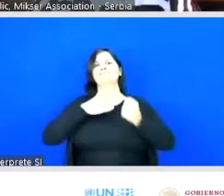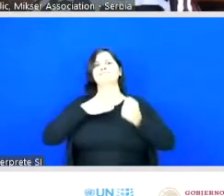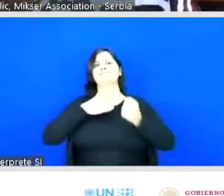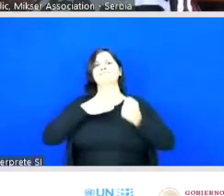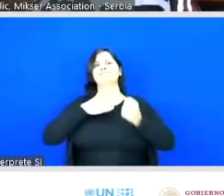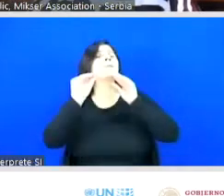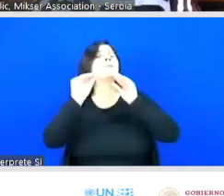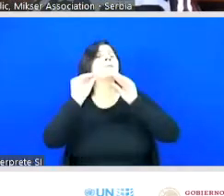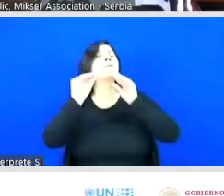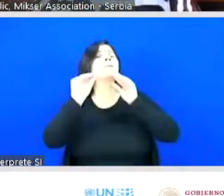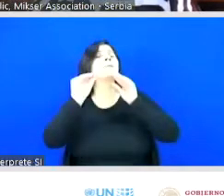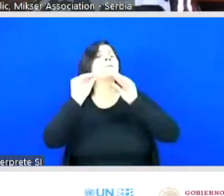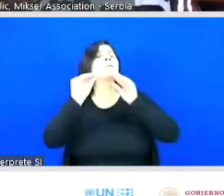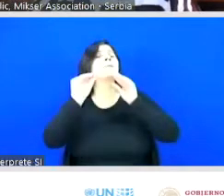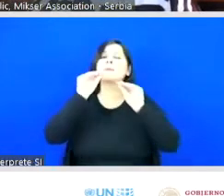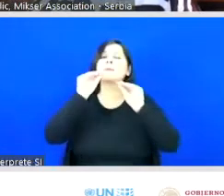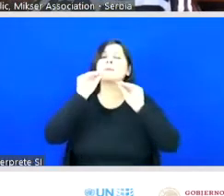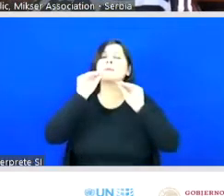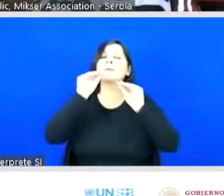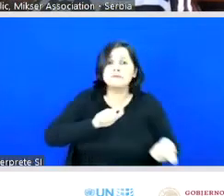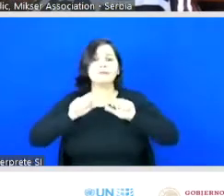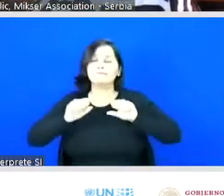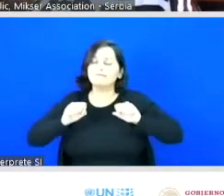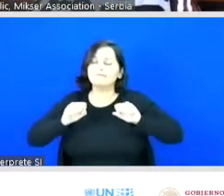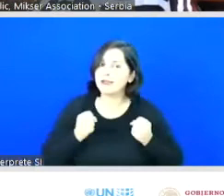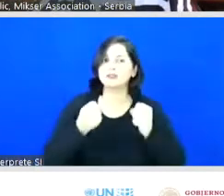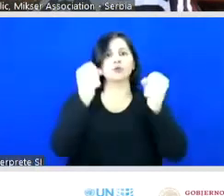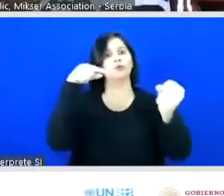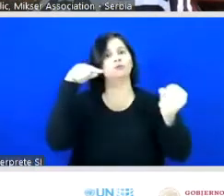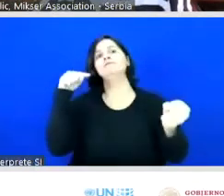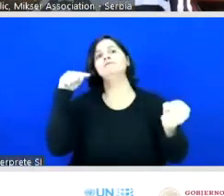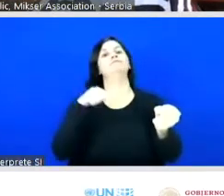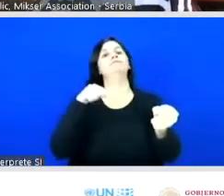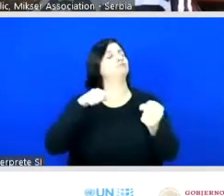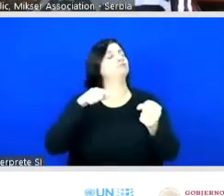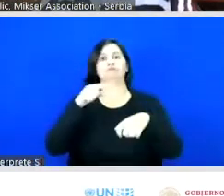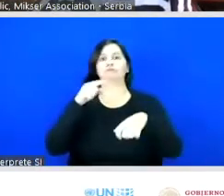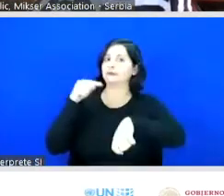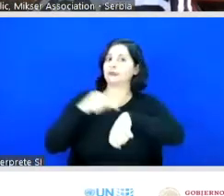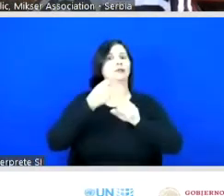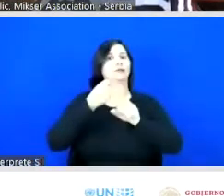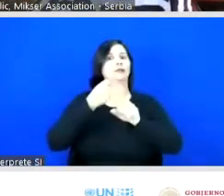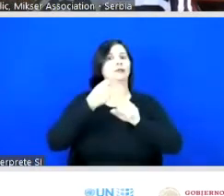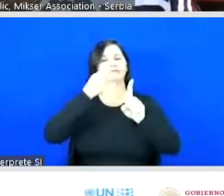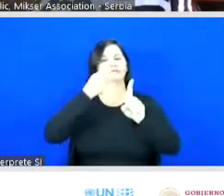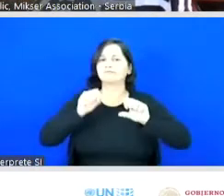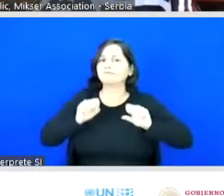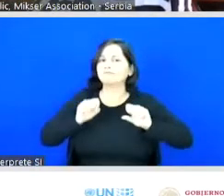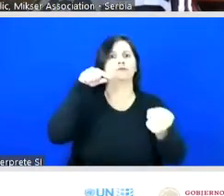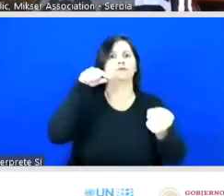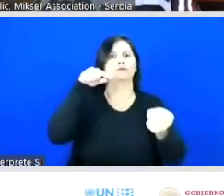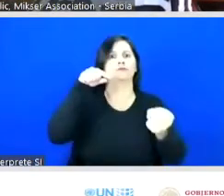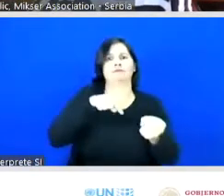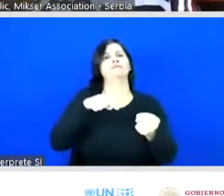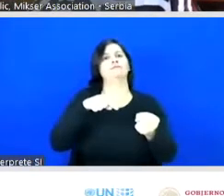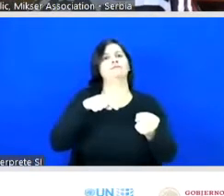running immediately. And like I said earlier, young people are passionate and energetic and are willing to become partners of progress